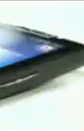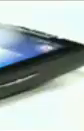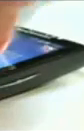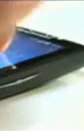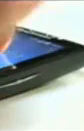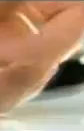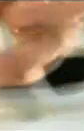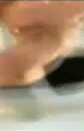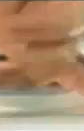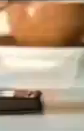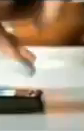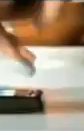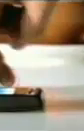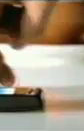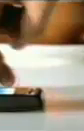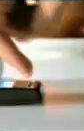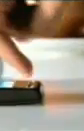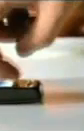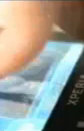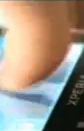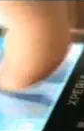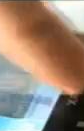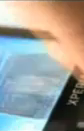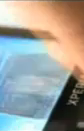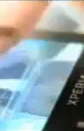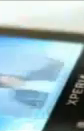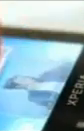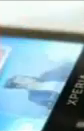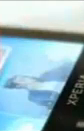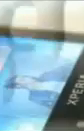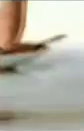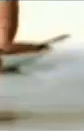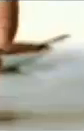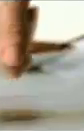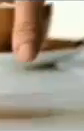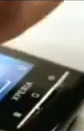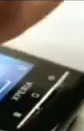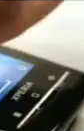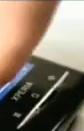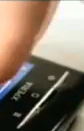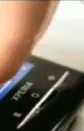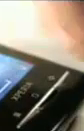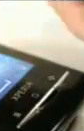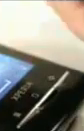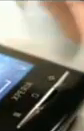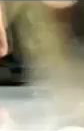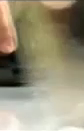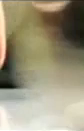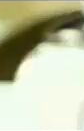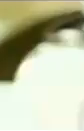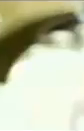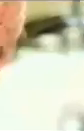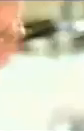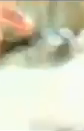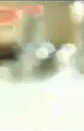Come on, come on. To the left, a step to the right, twist your toes, come on, jump real high.